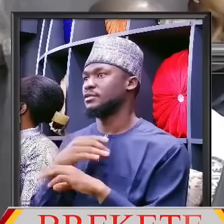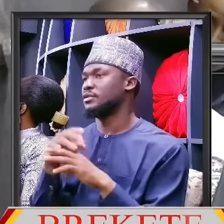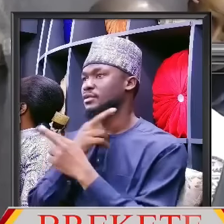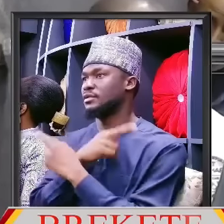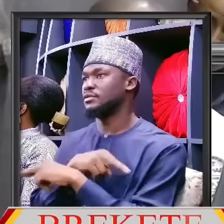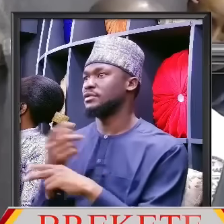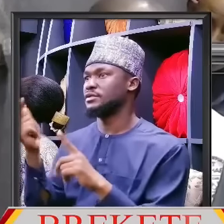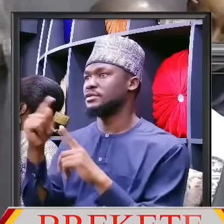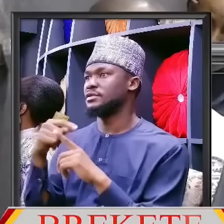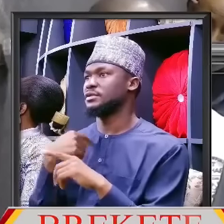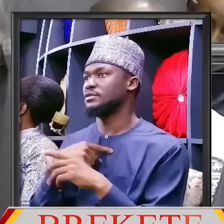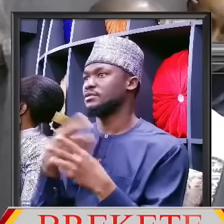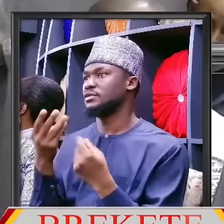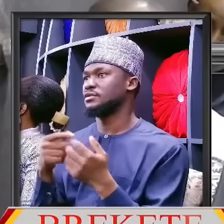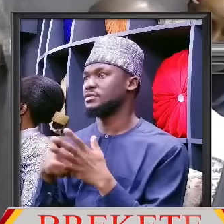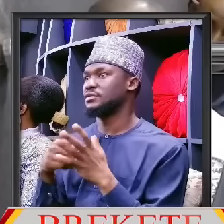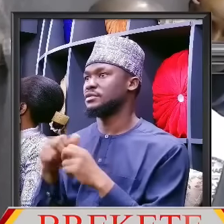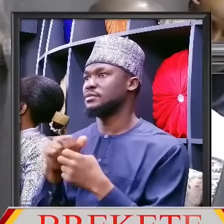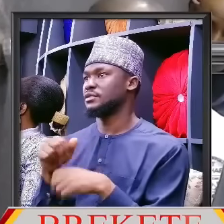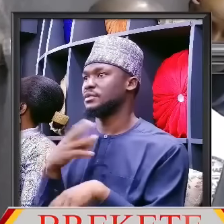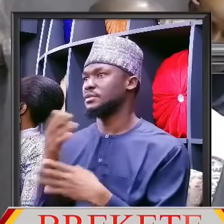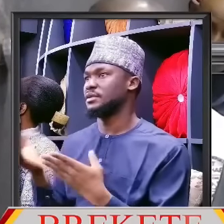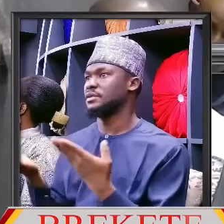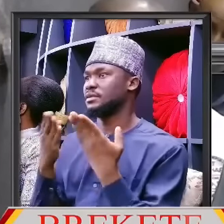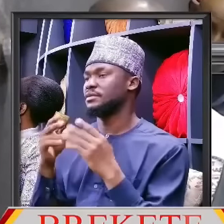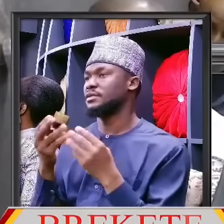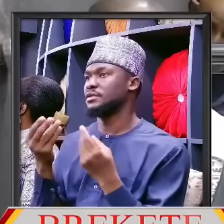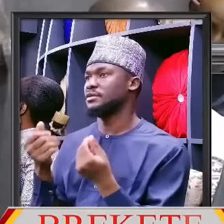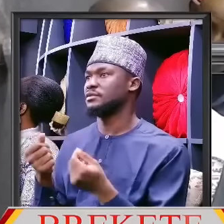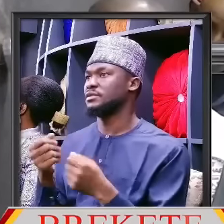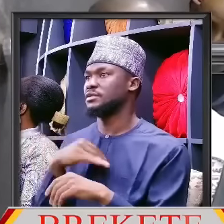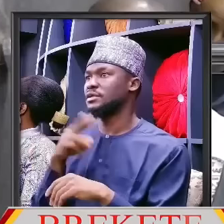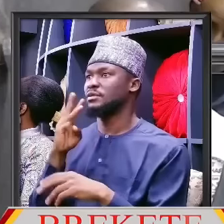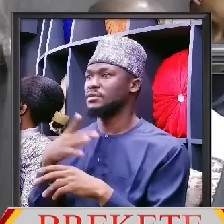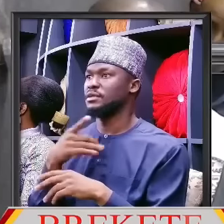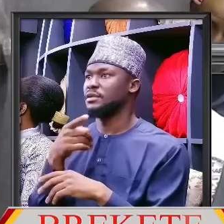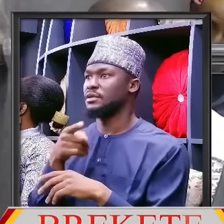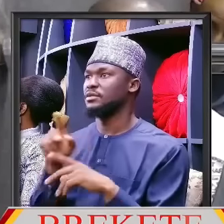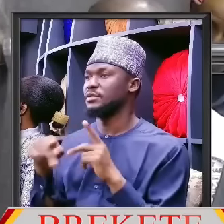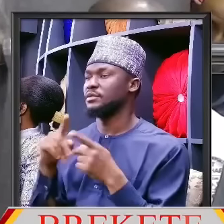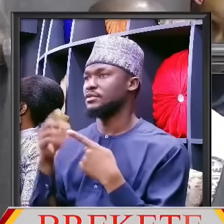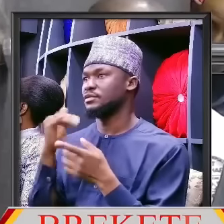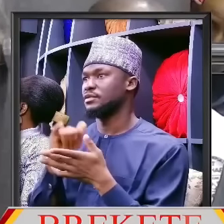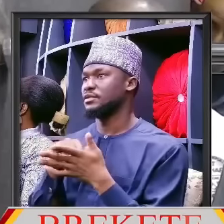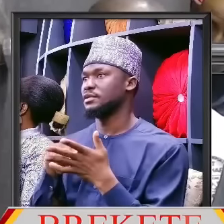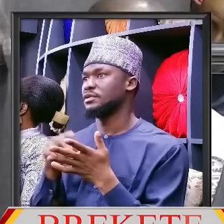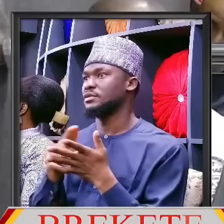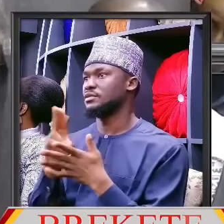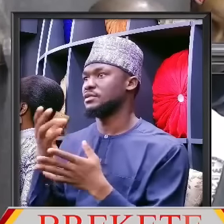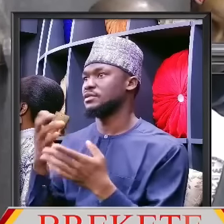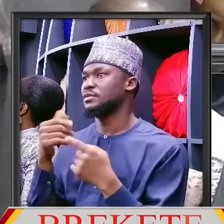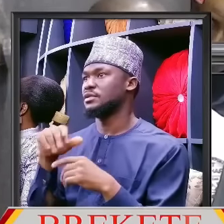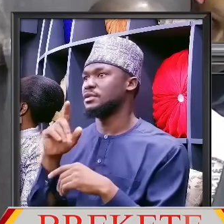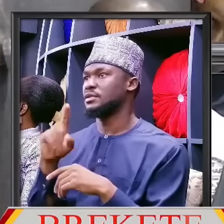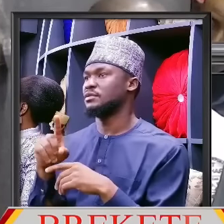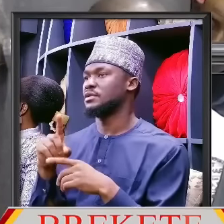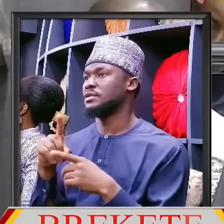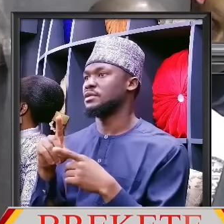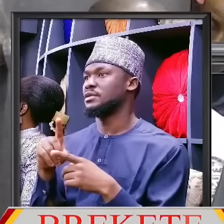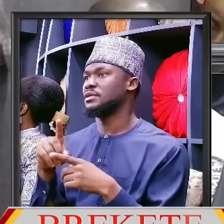until we resolve this thing and bring closure to them. So, once again, I'd like people to know, say, AAU, when everybody they think,